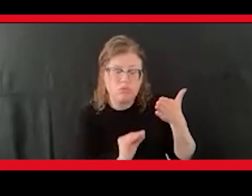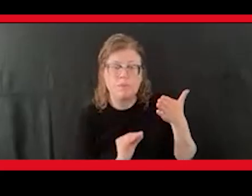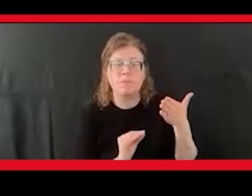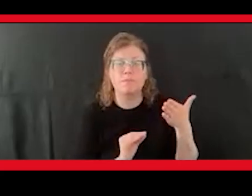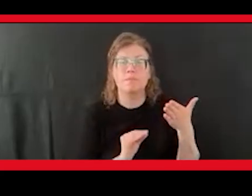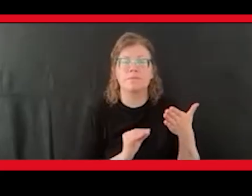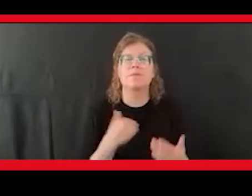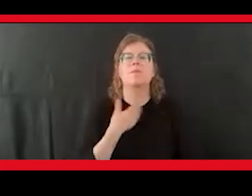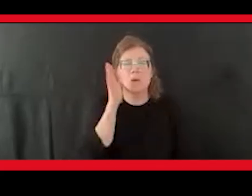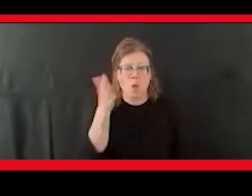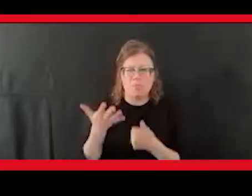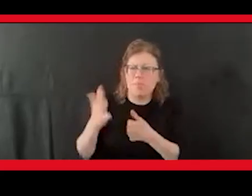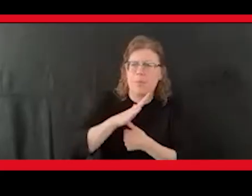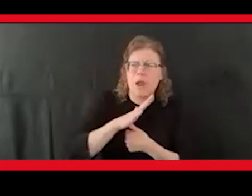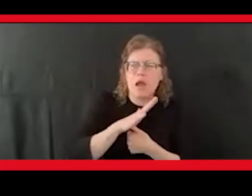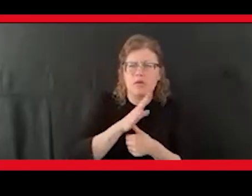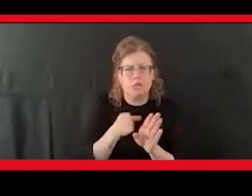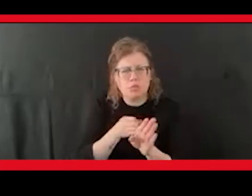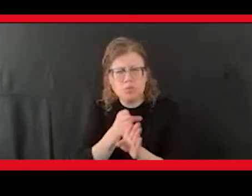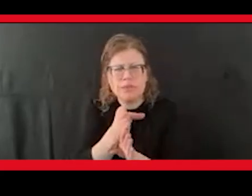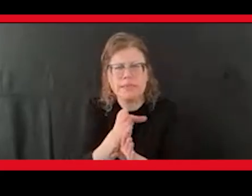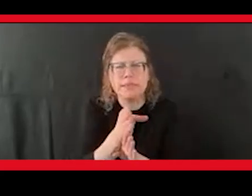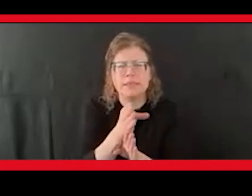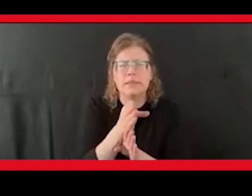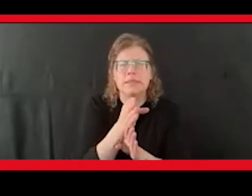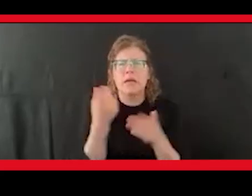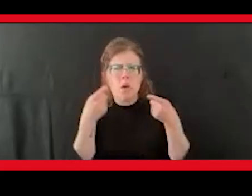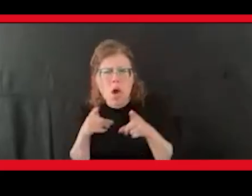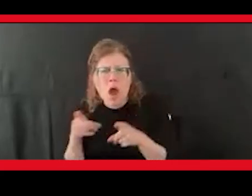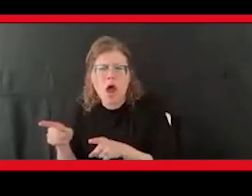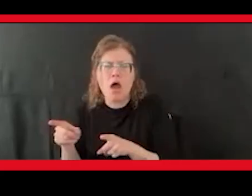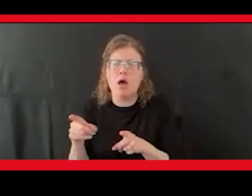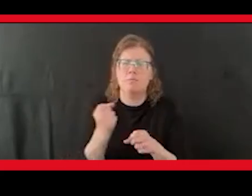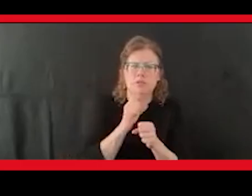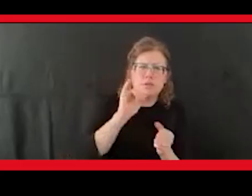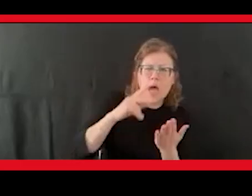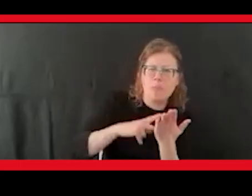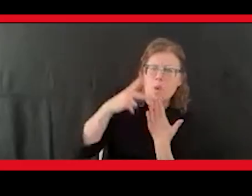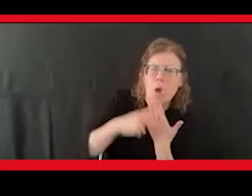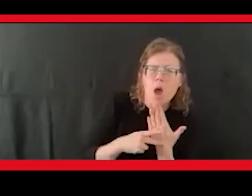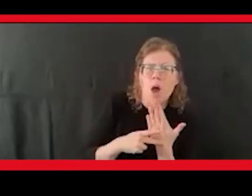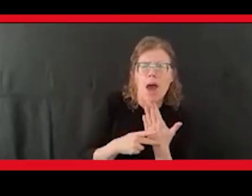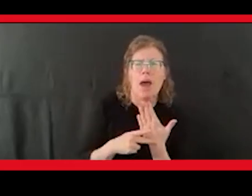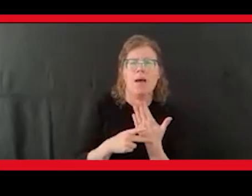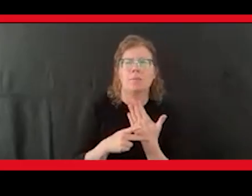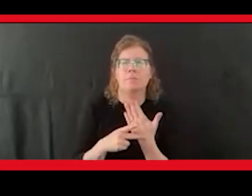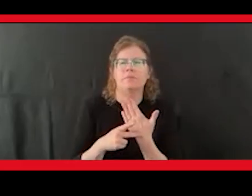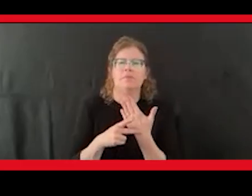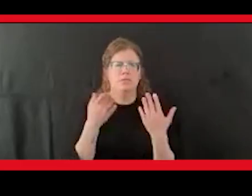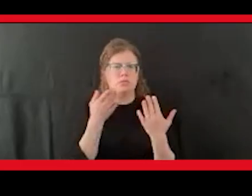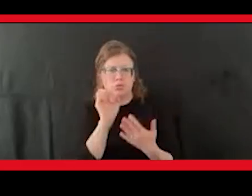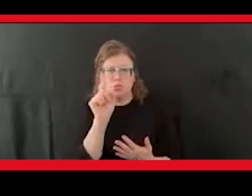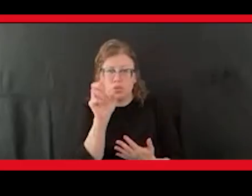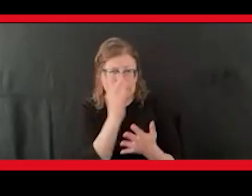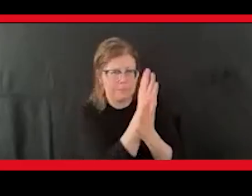best describes the focus of this application. There are 3 written questions